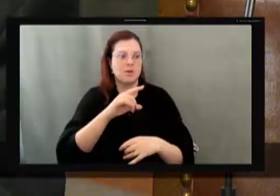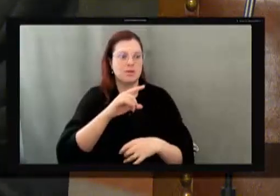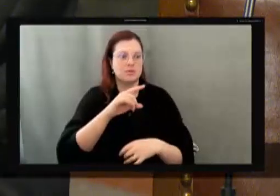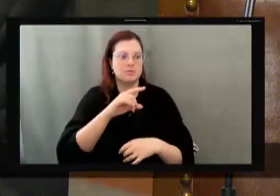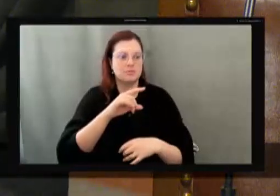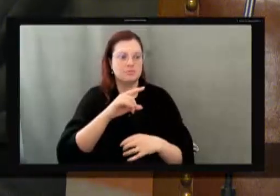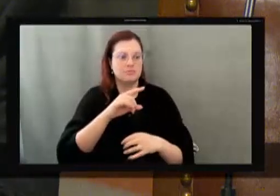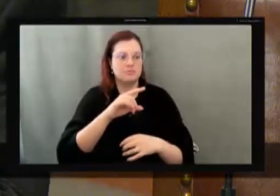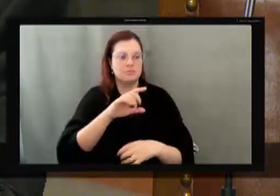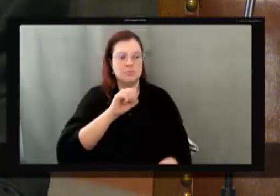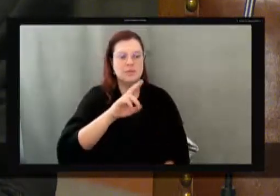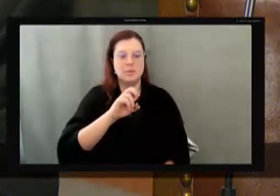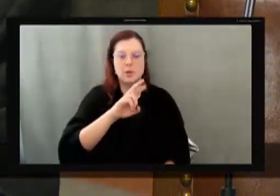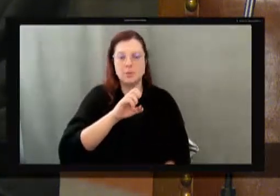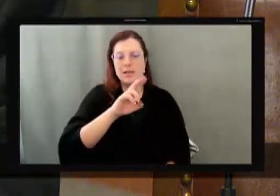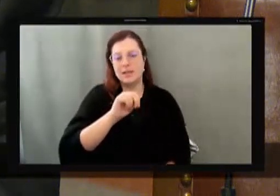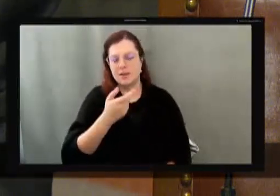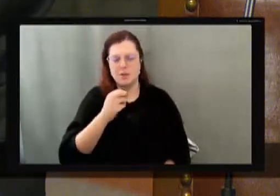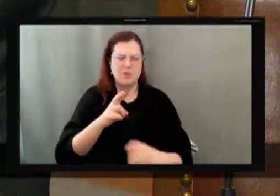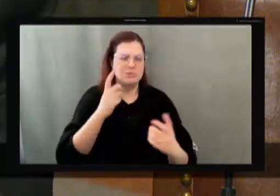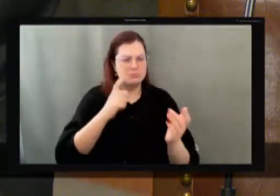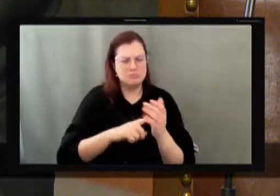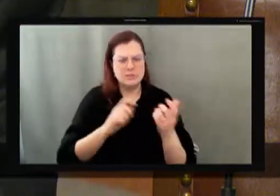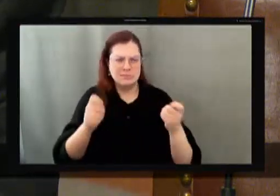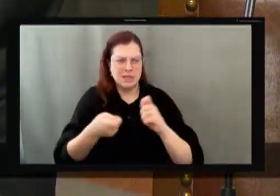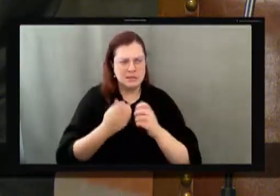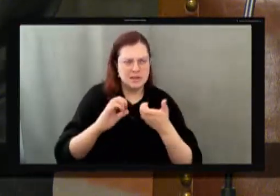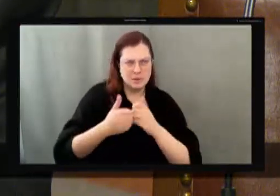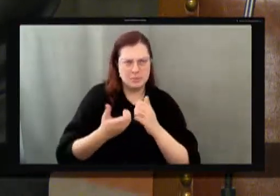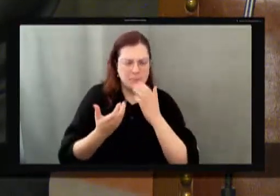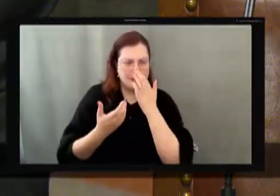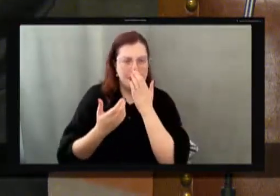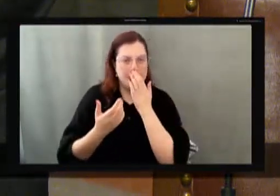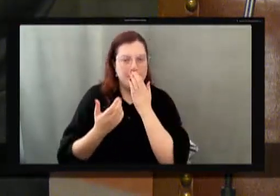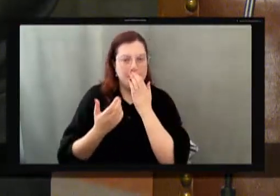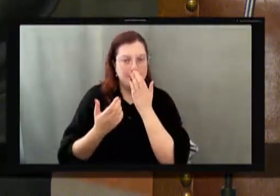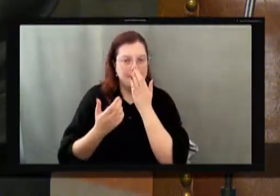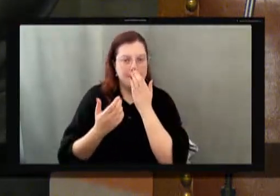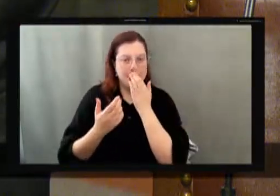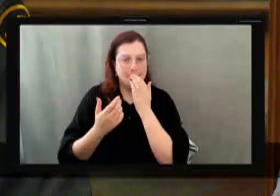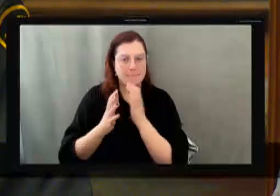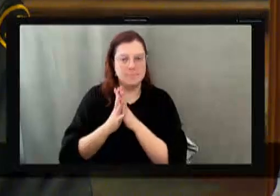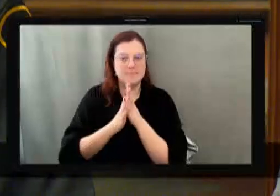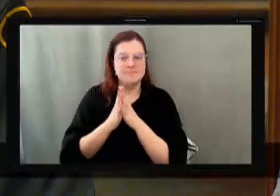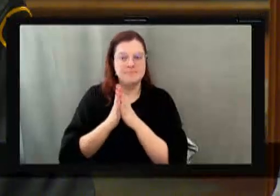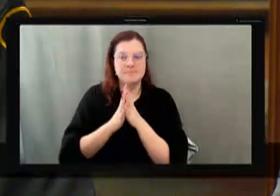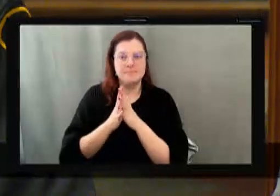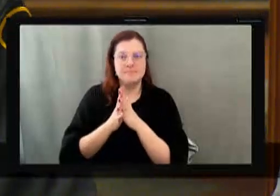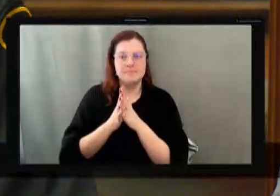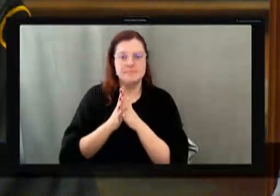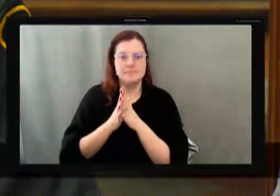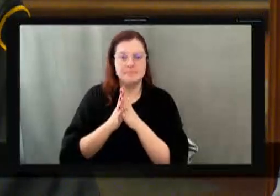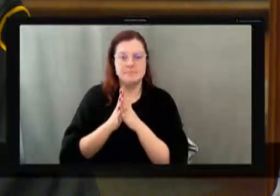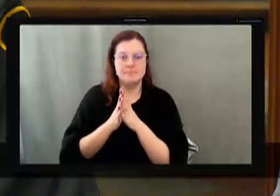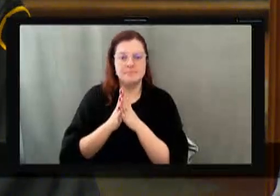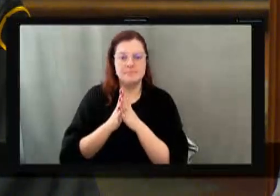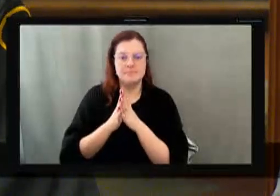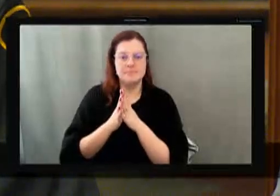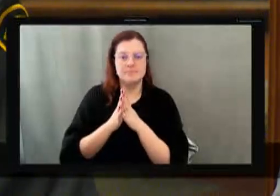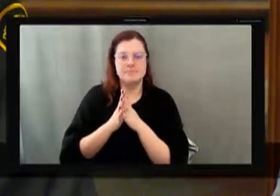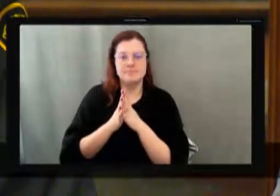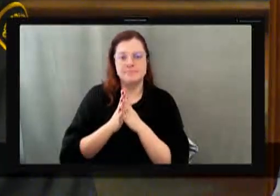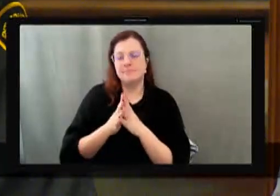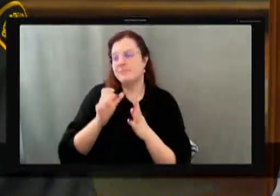seeing, you know, a shift in that over the last 5 to 10 years? So I don't have exact data to